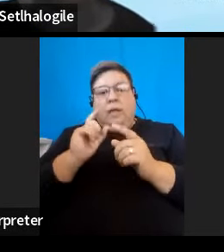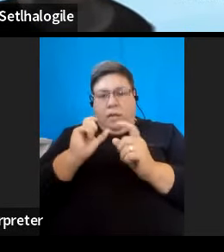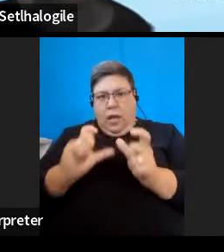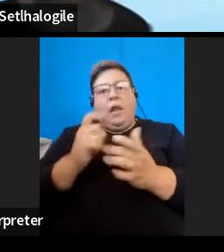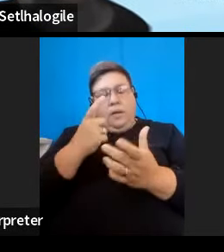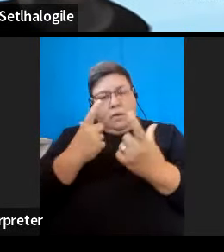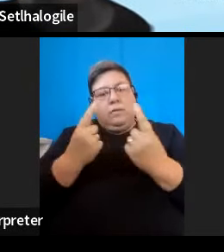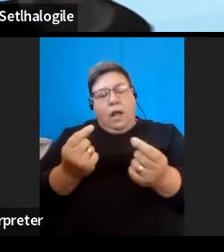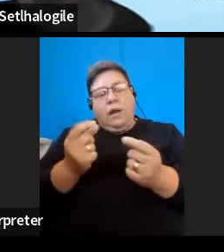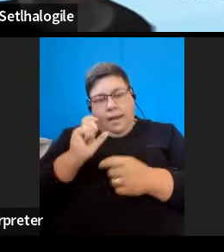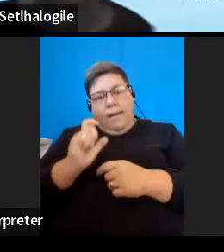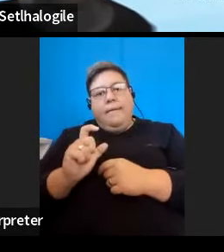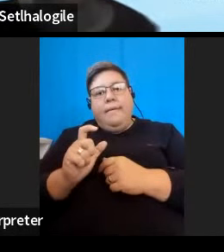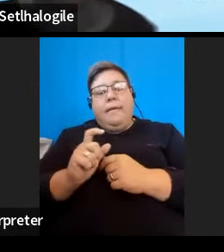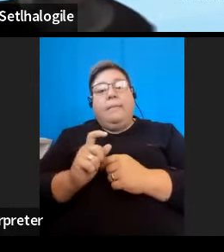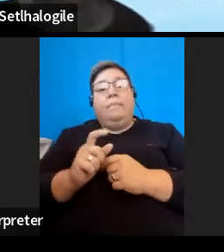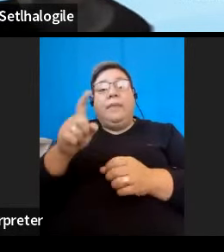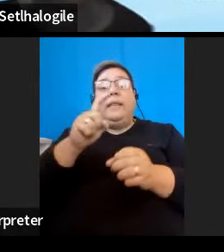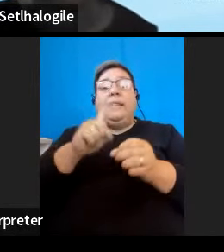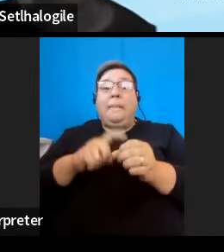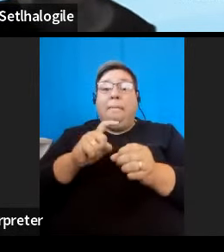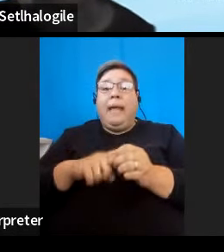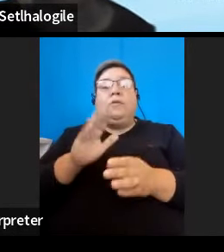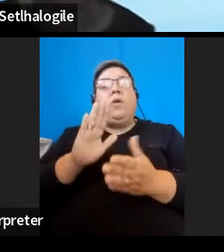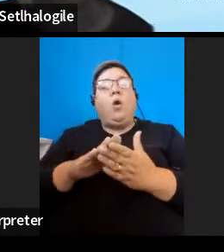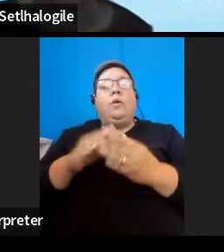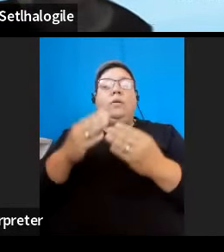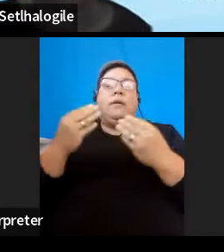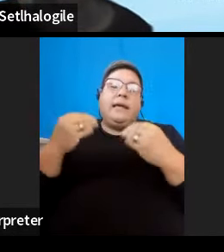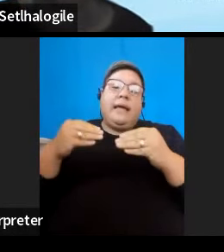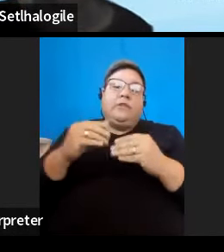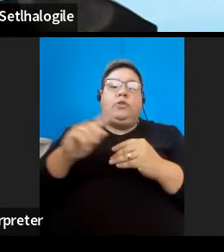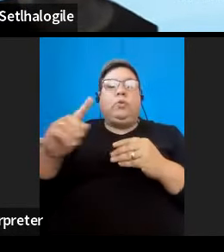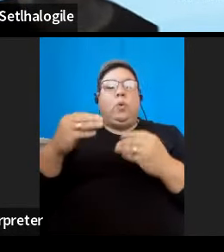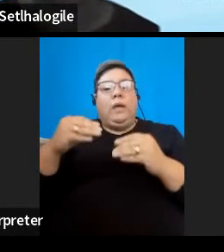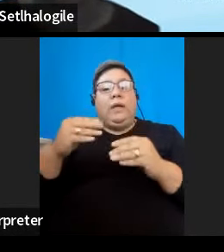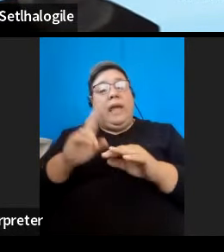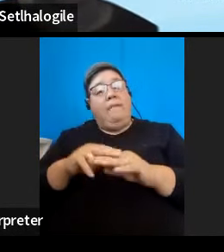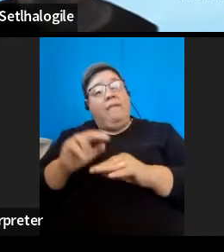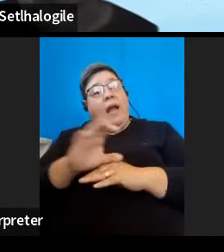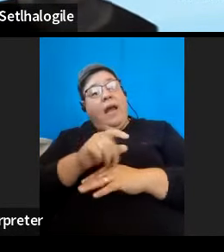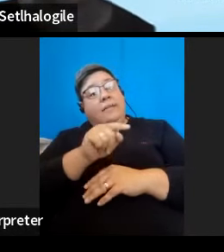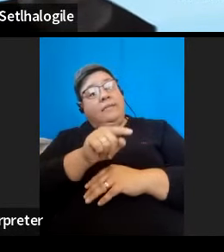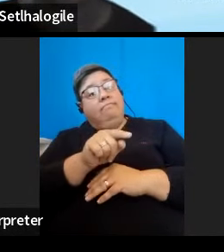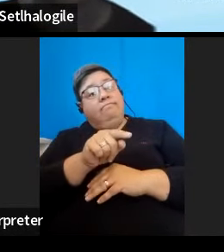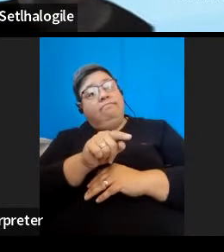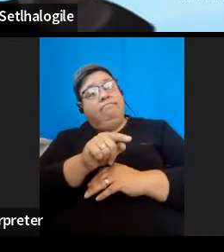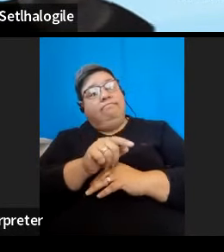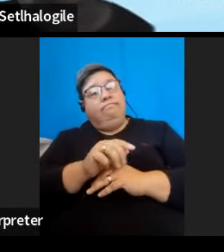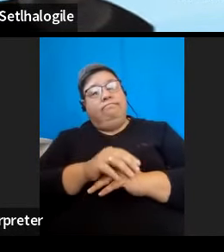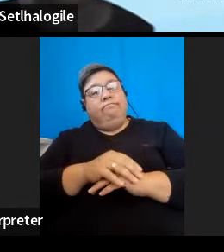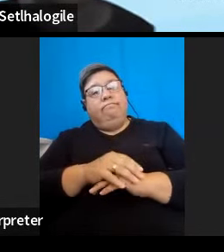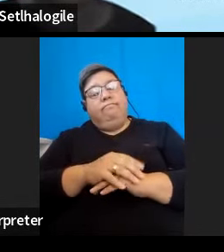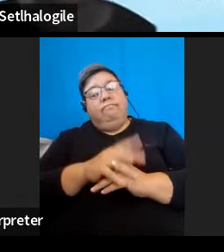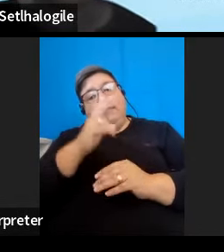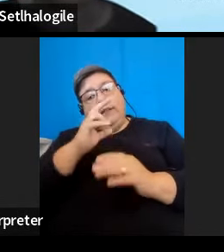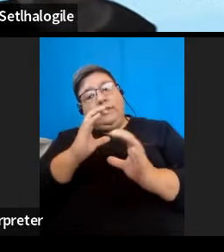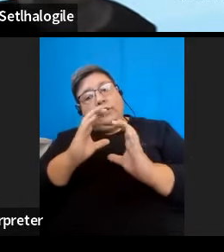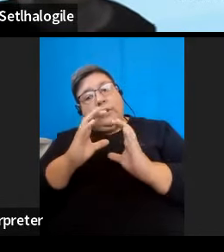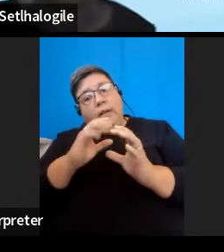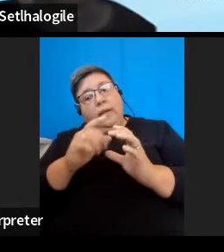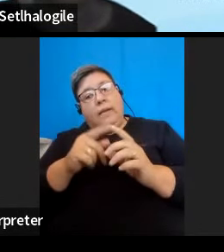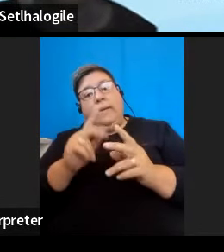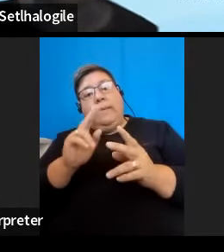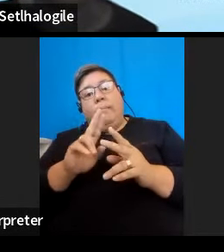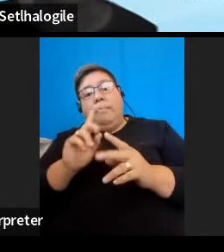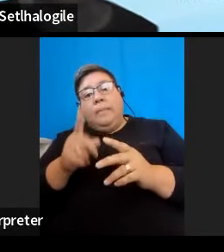again, remember, it's dependent on a case by case. If the client you see, and I've seen a chat that says you must be compliant